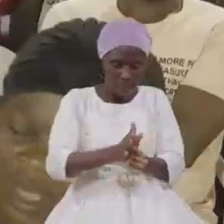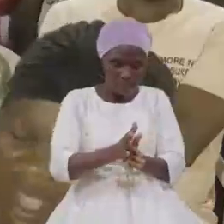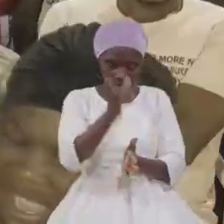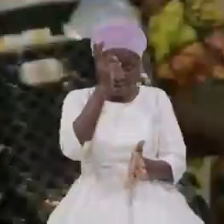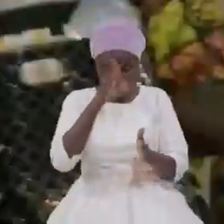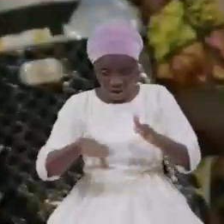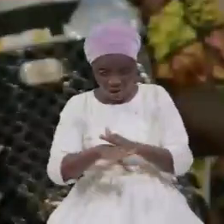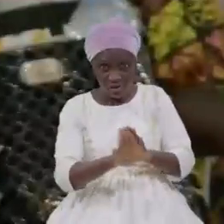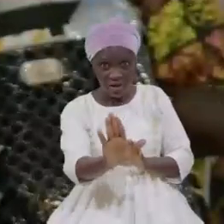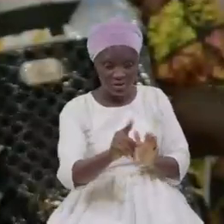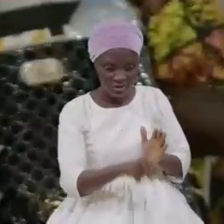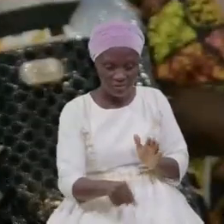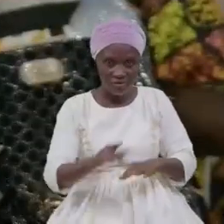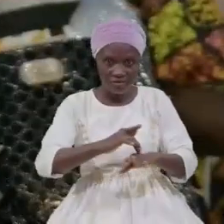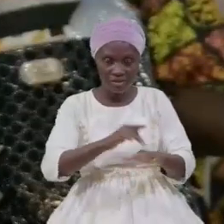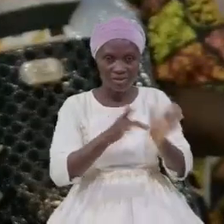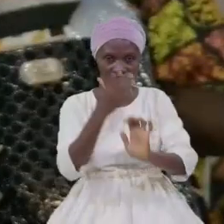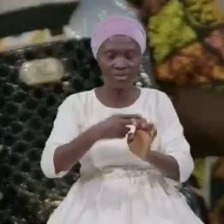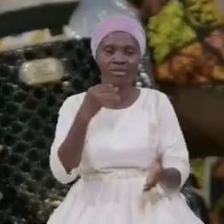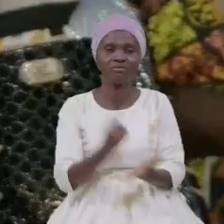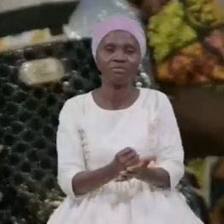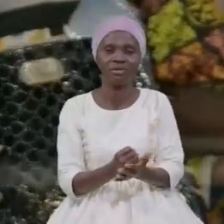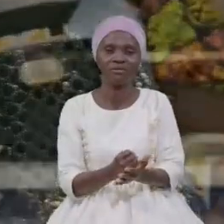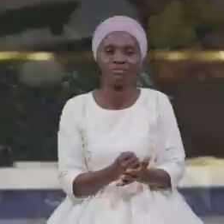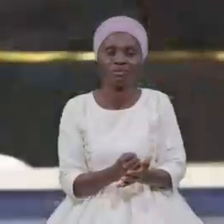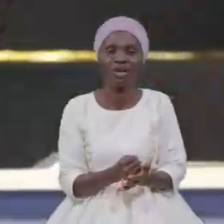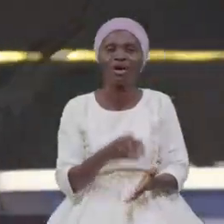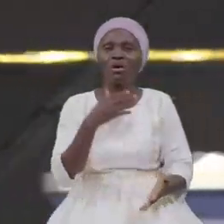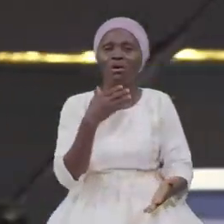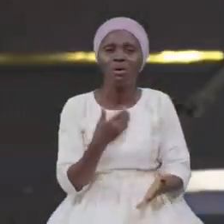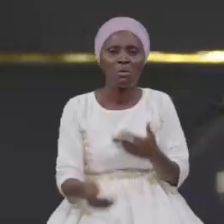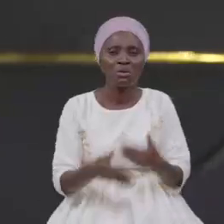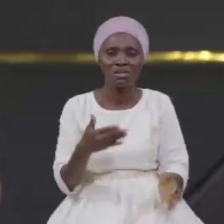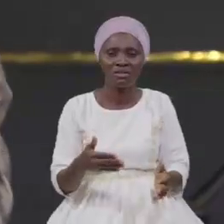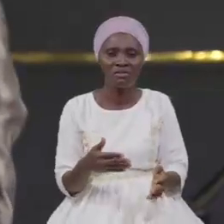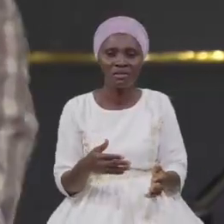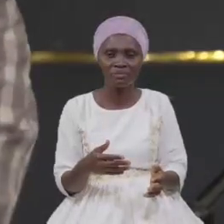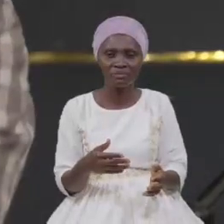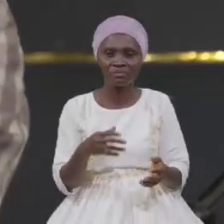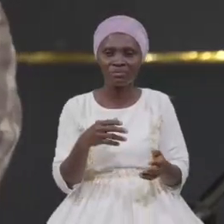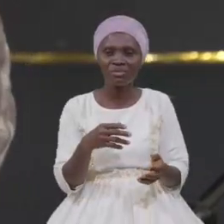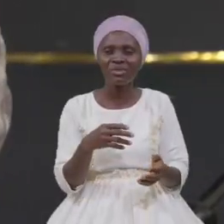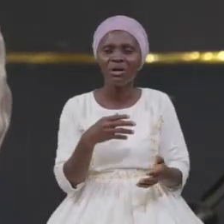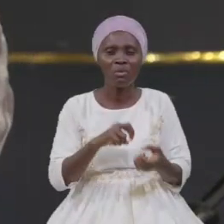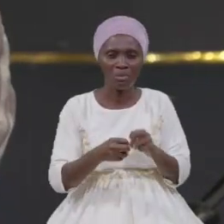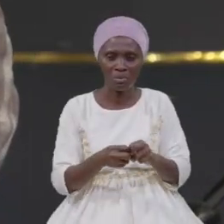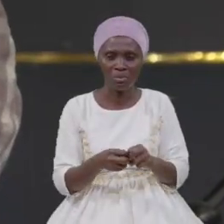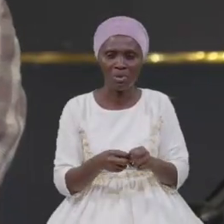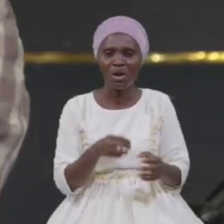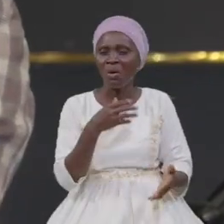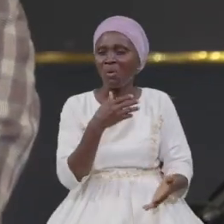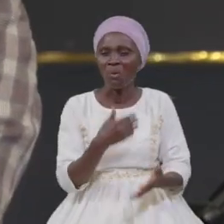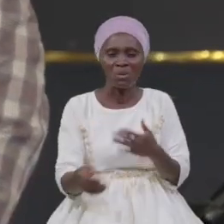feet. Whatever pranks, whatever game, whatever